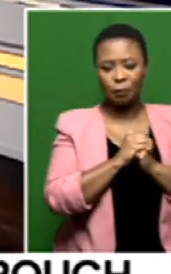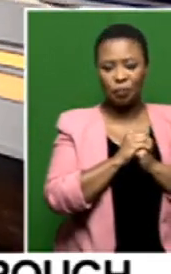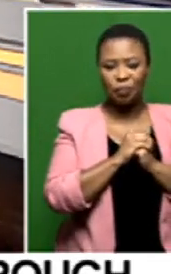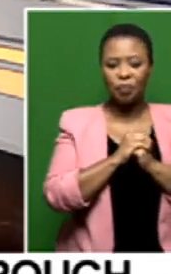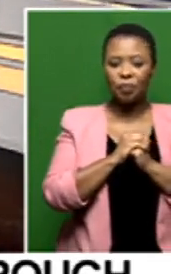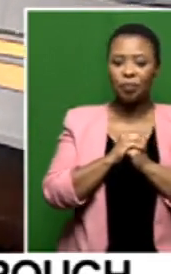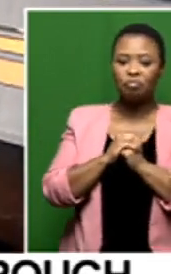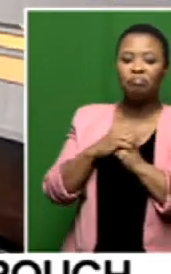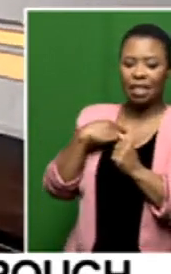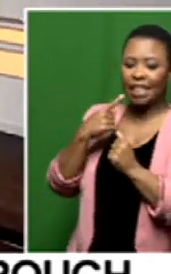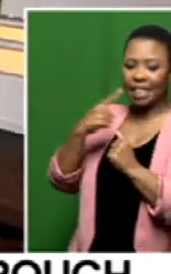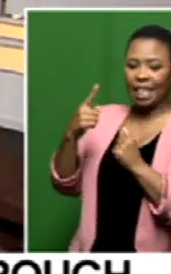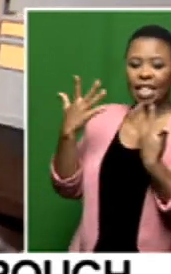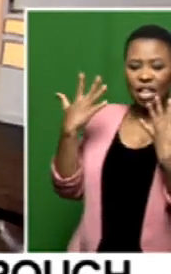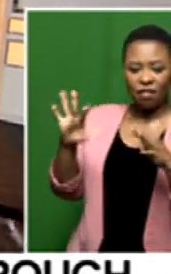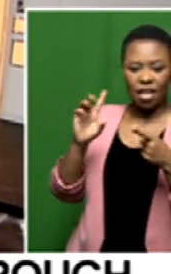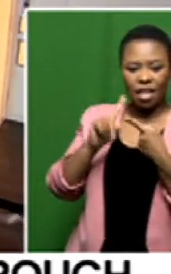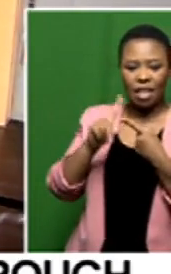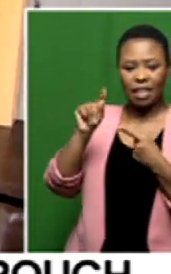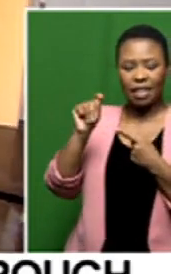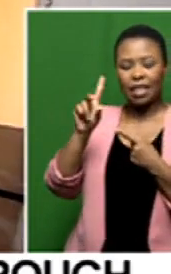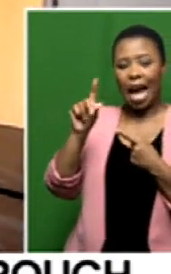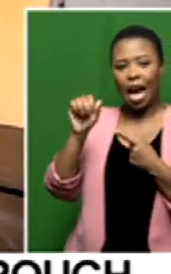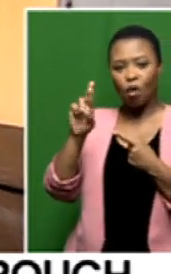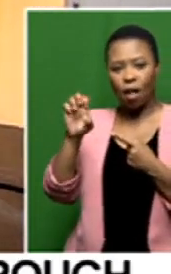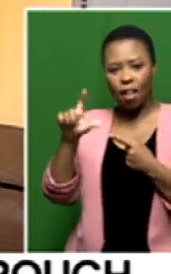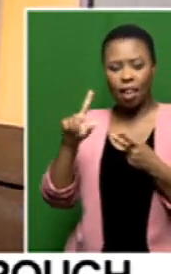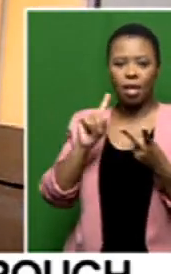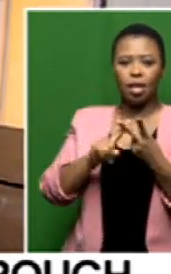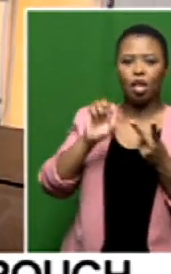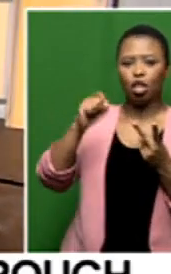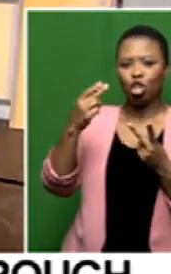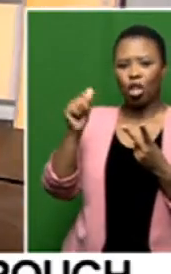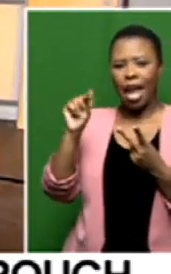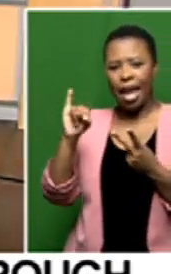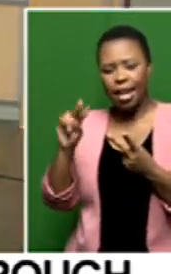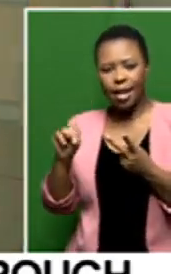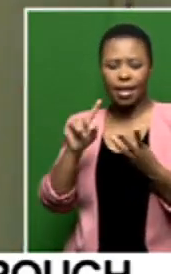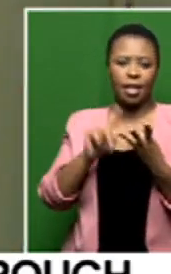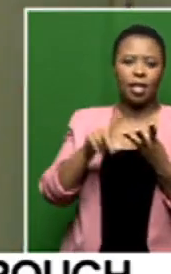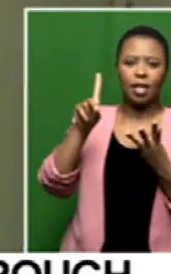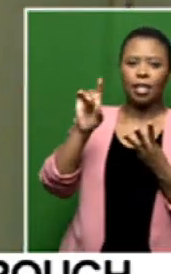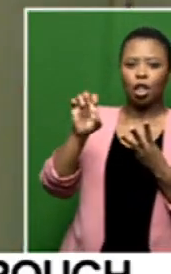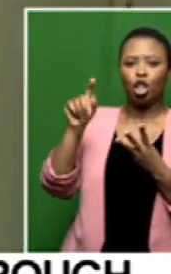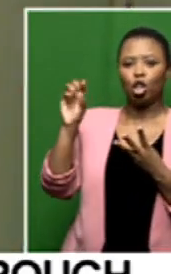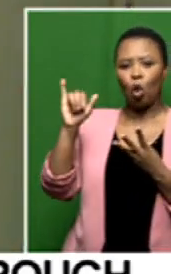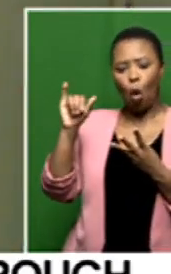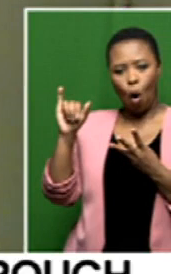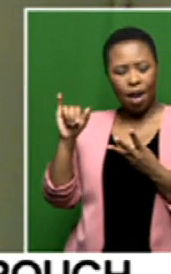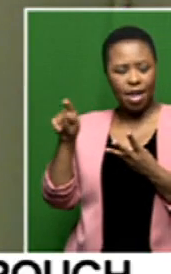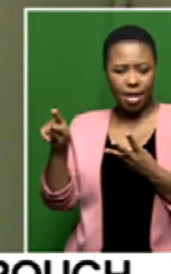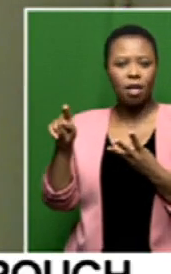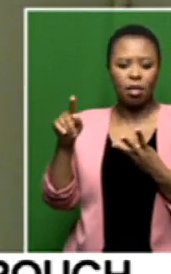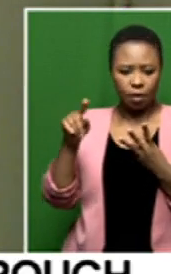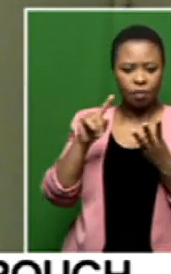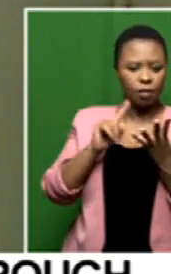Well, as I mentioned, Daryl and I mentioned Shem and Greg du Toit. We've also got,